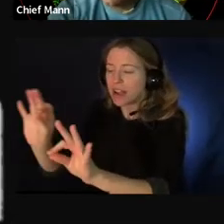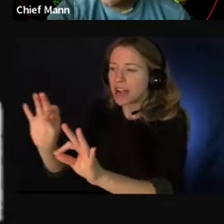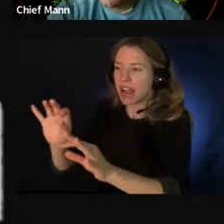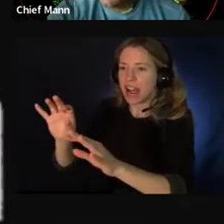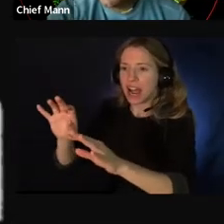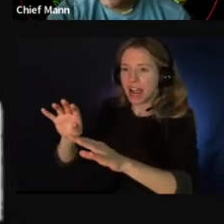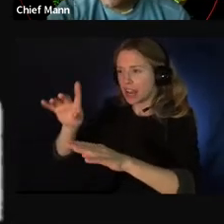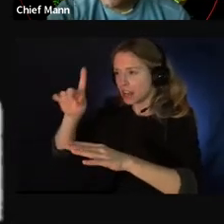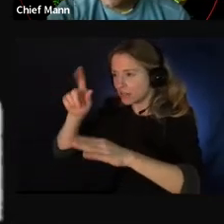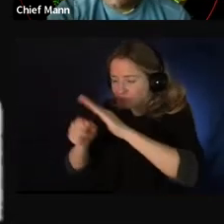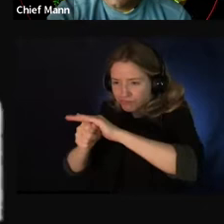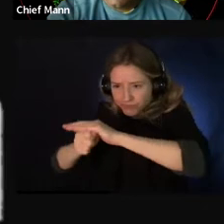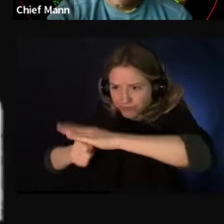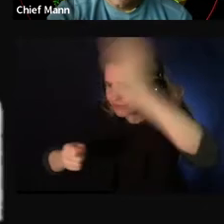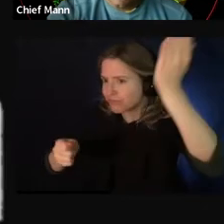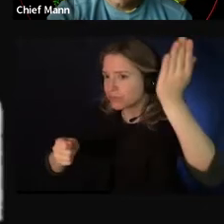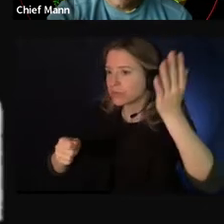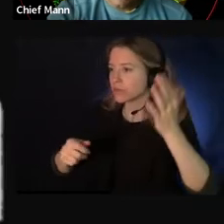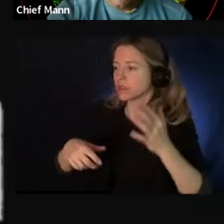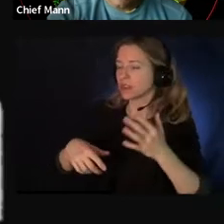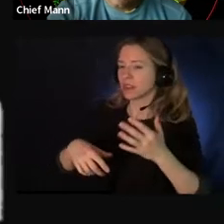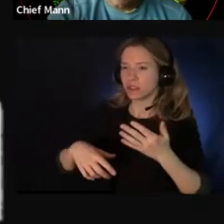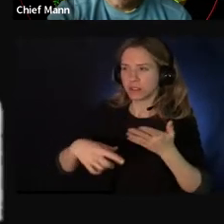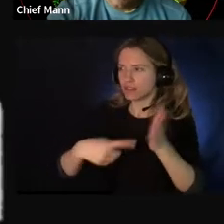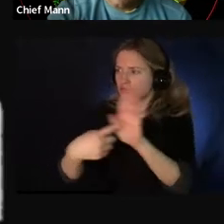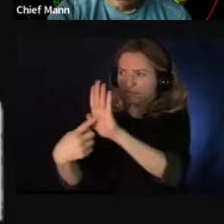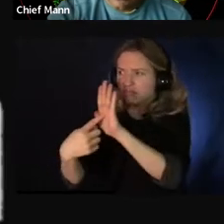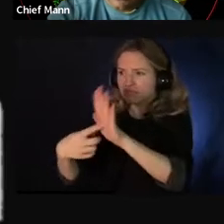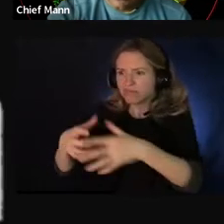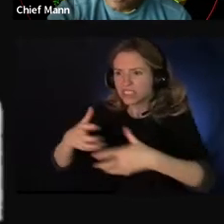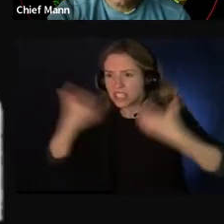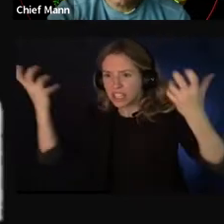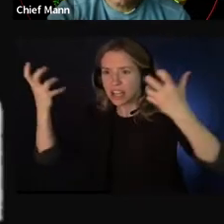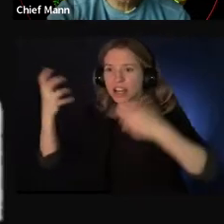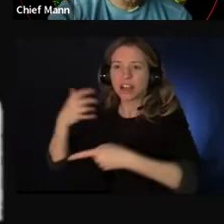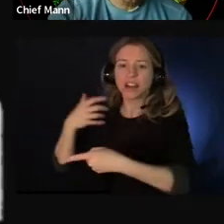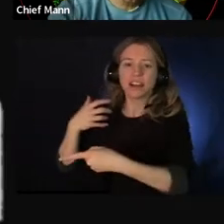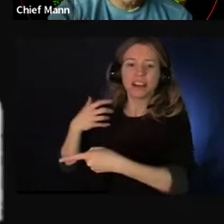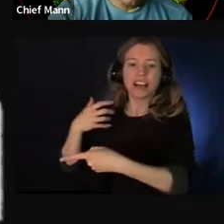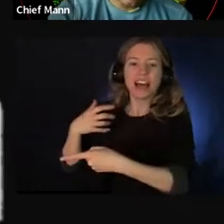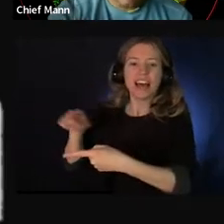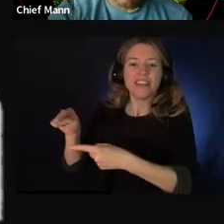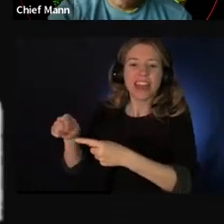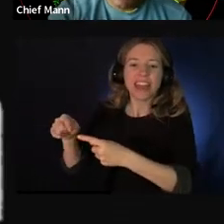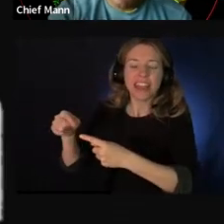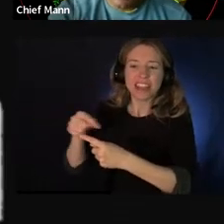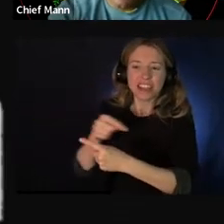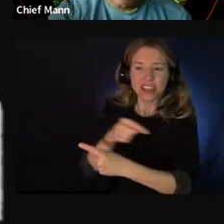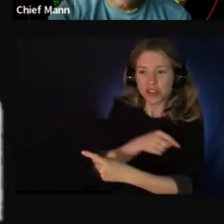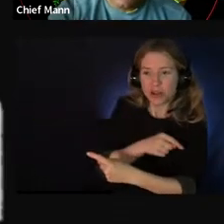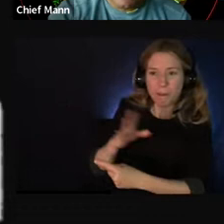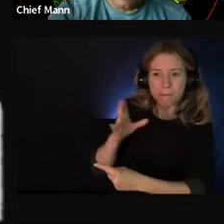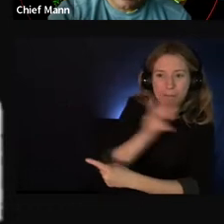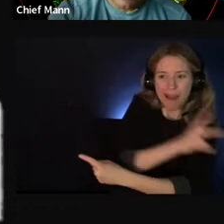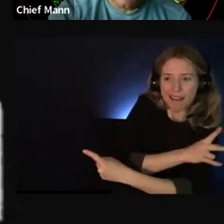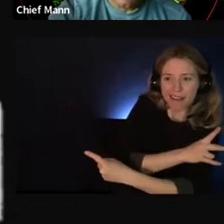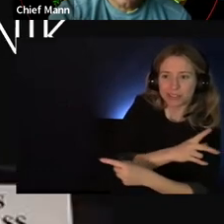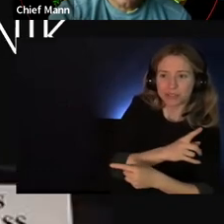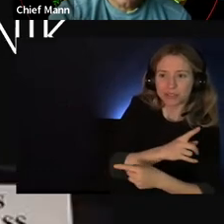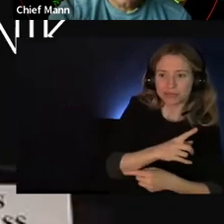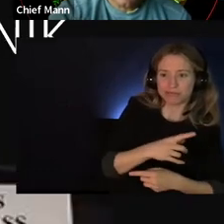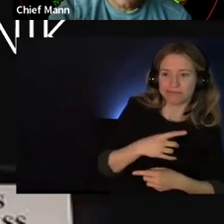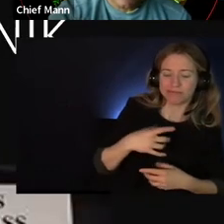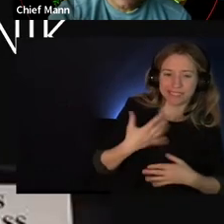no knowledge of this really. But these are all proven facts. Next slide, please.